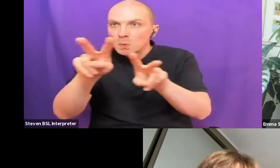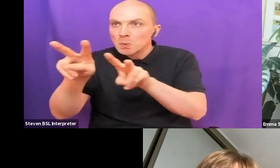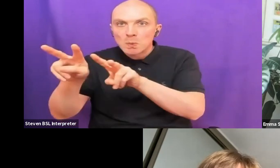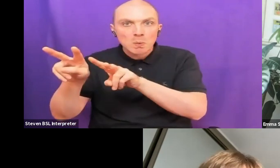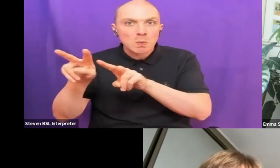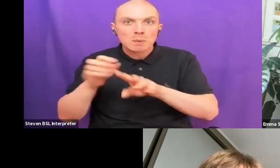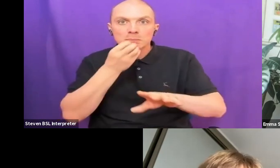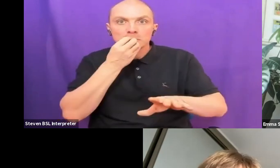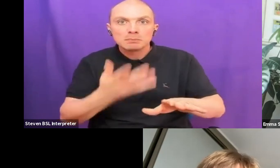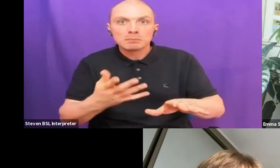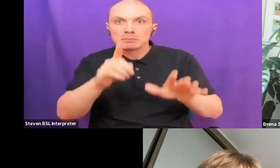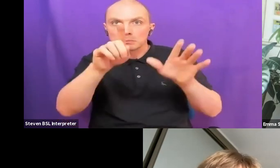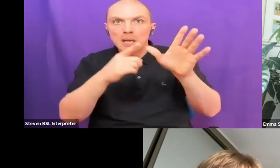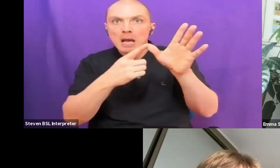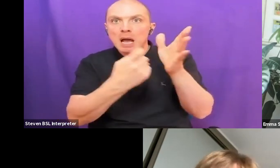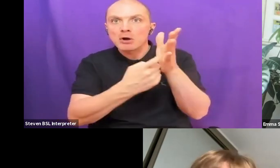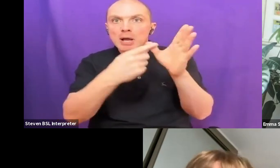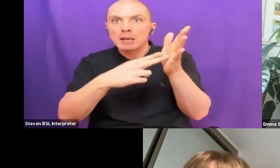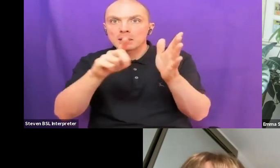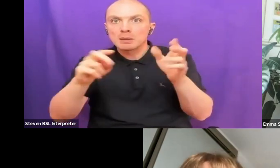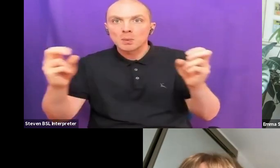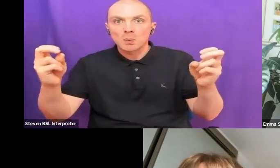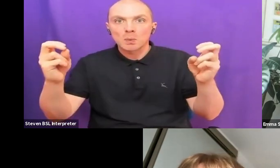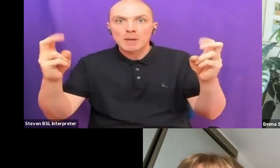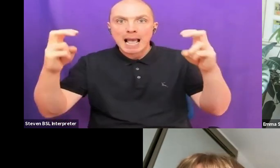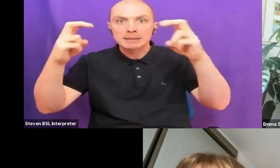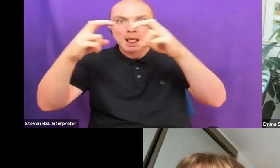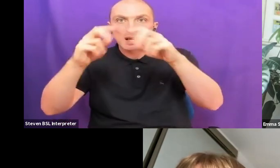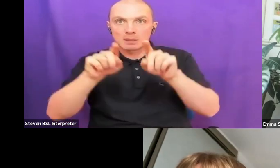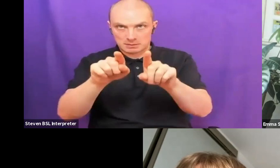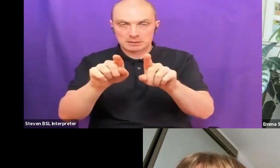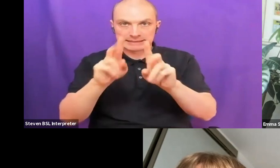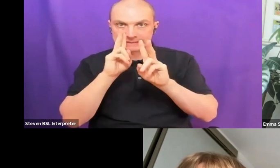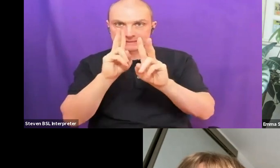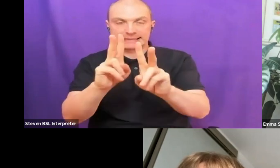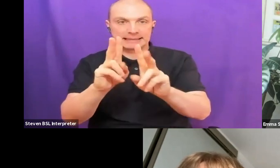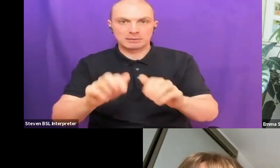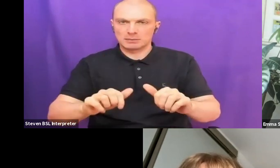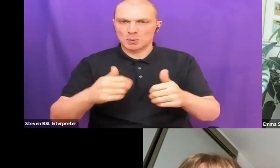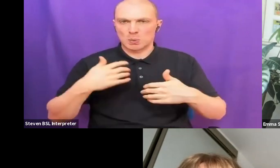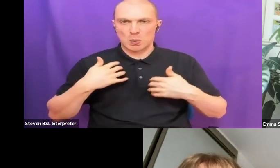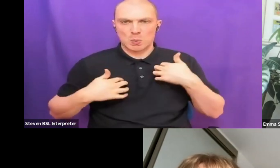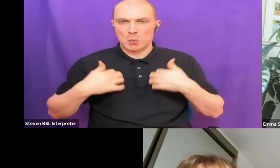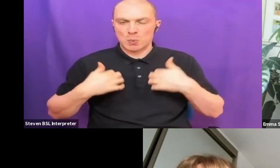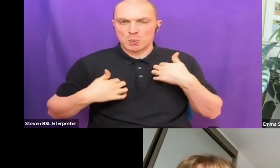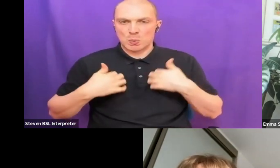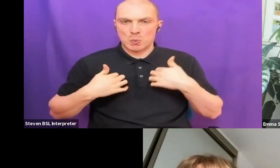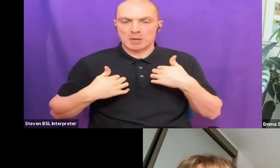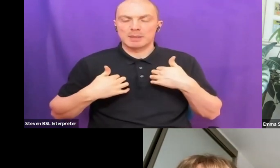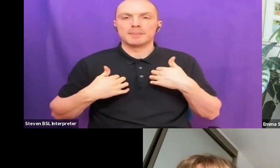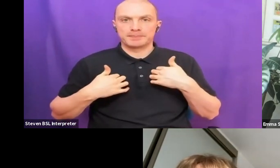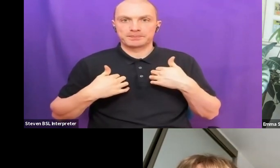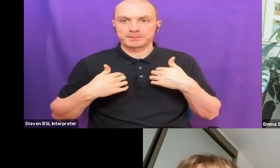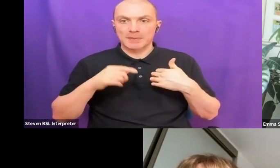got the castle itself. You know, lots of exciting things, and capturing that